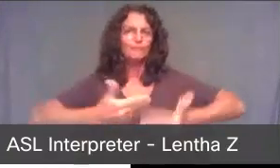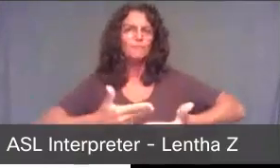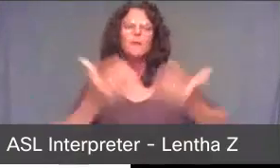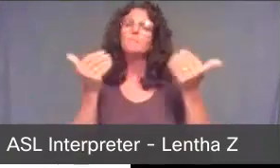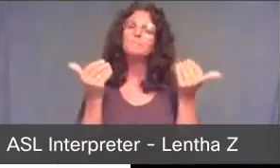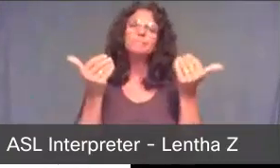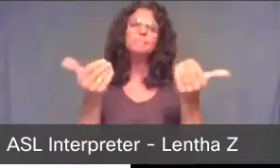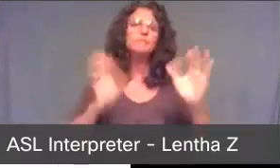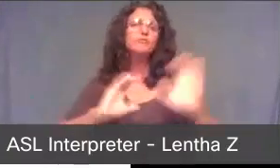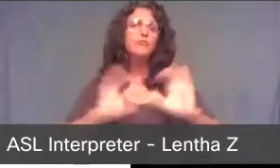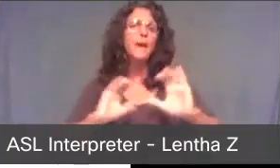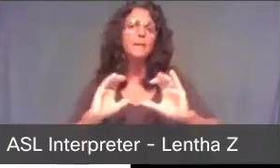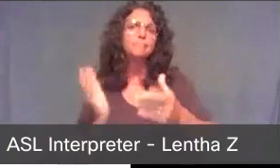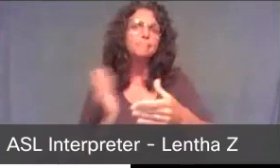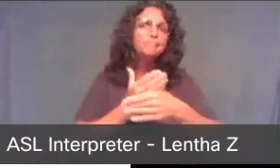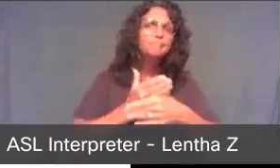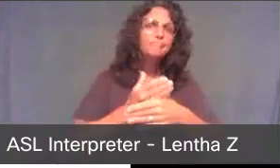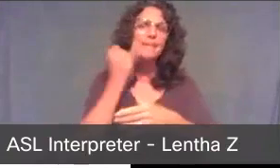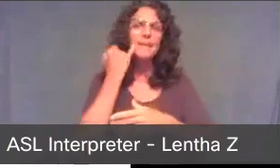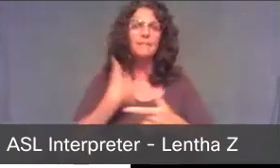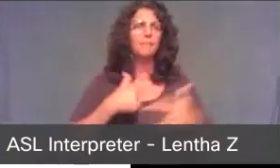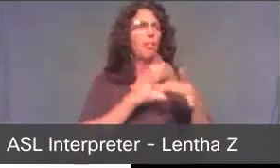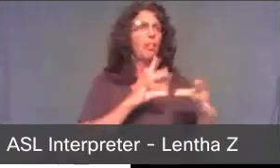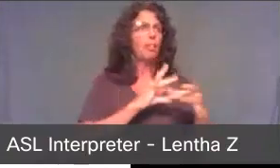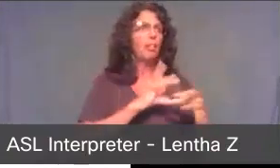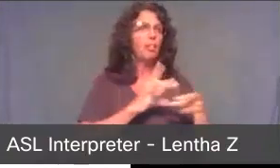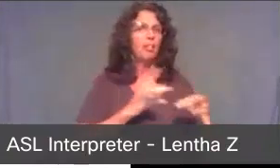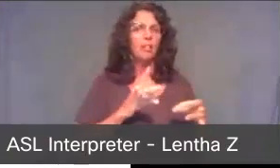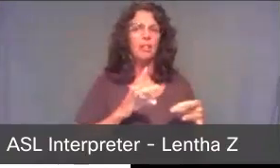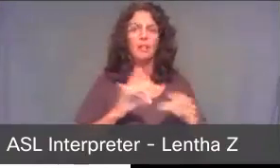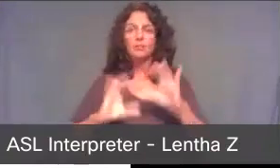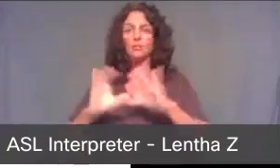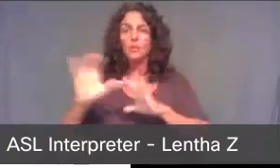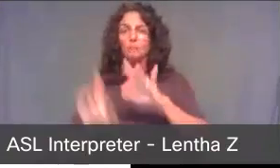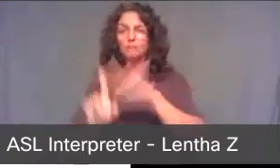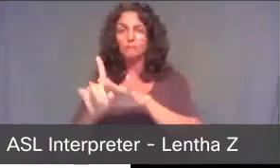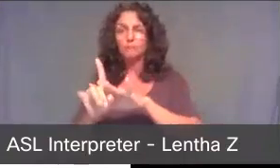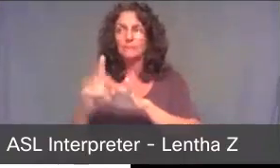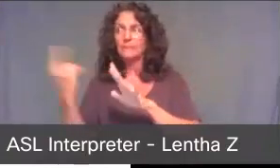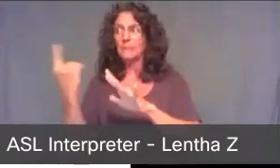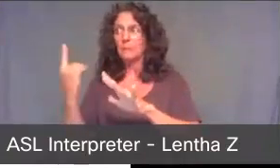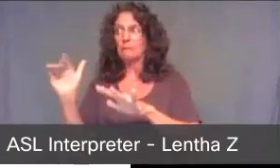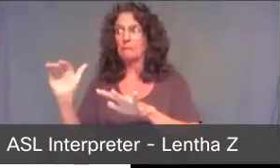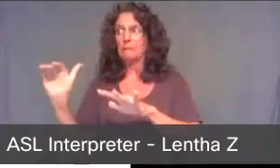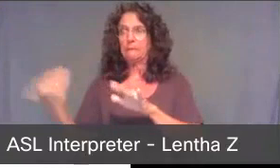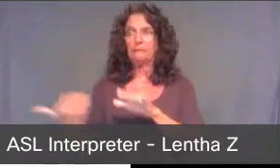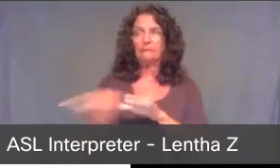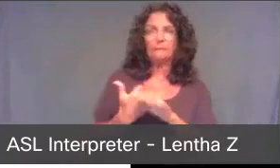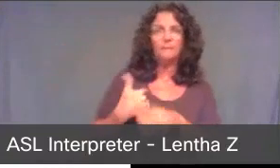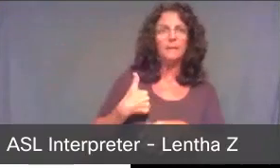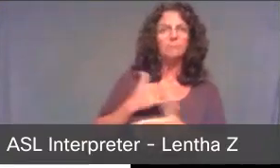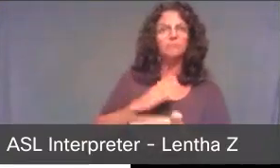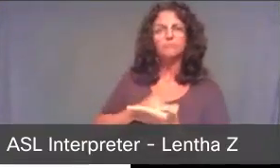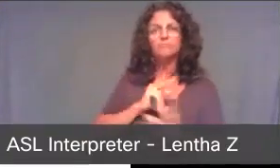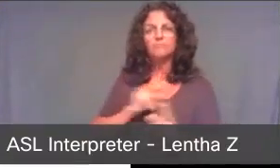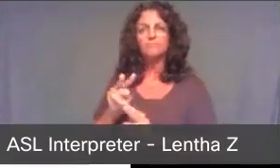or interrupt, or if I'm saying something and there's something in the chat that needs to be addressed, please, Dana or someone, interrupt me. And this can